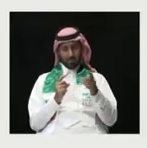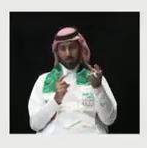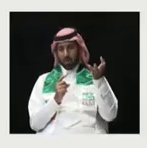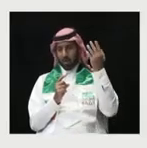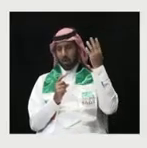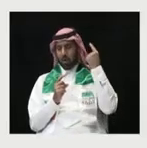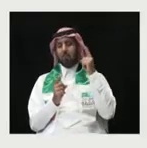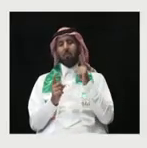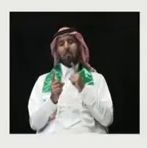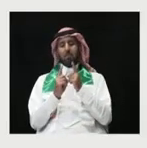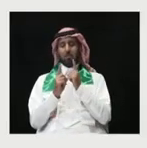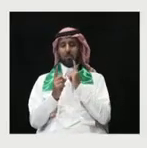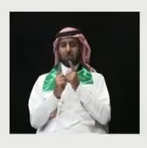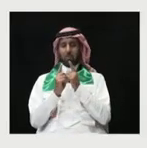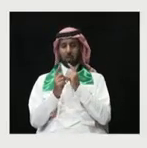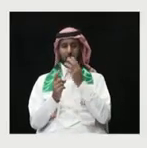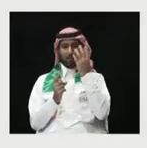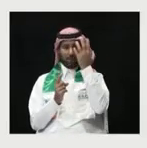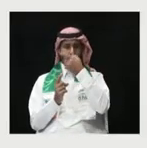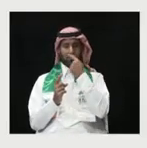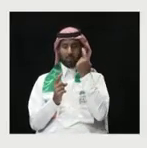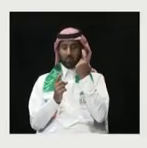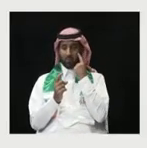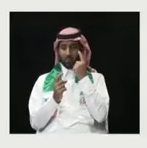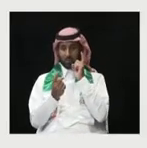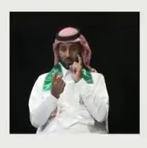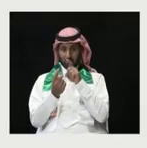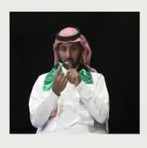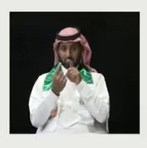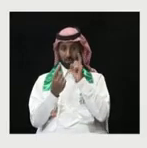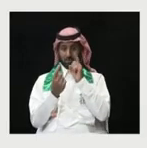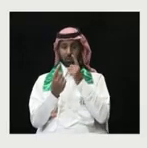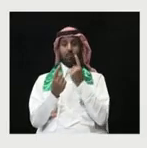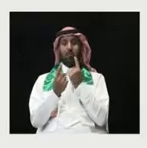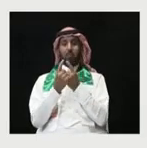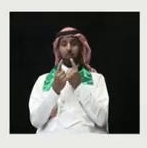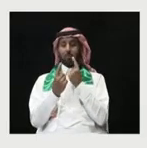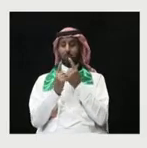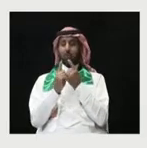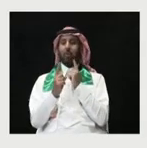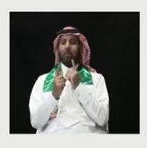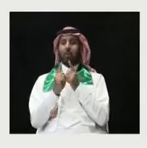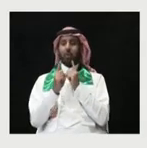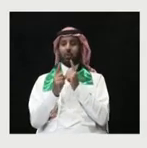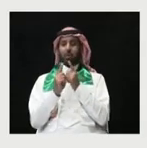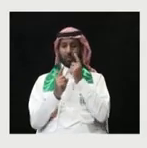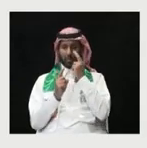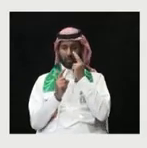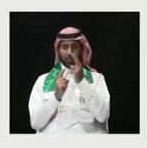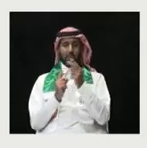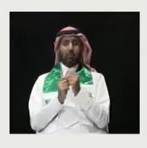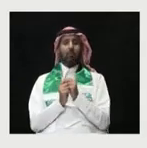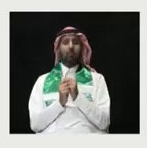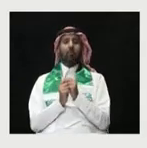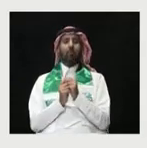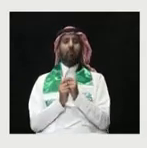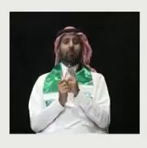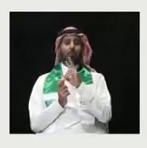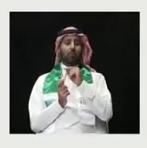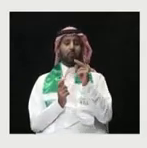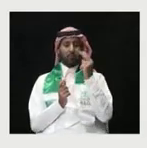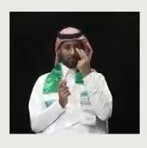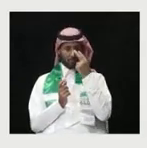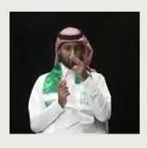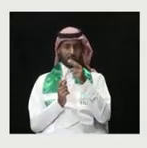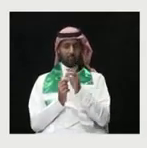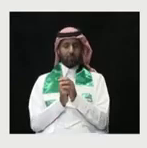was just face to face. You have to see someone before the telephone, let's say. You have to meet someone, so you will communicate